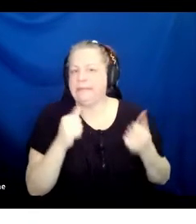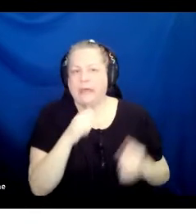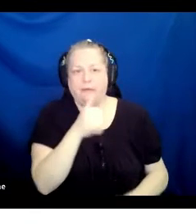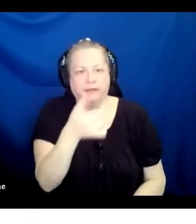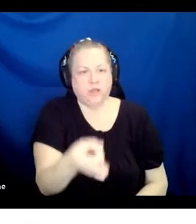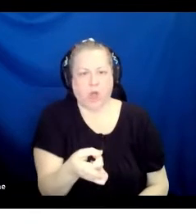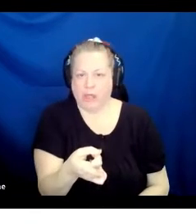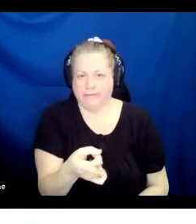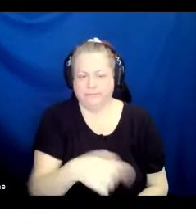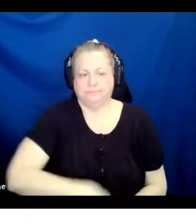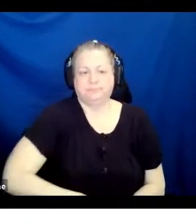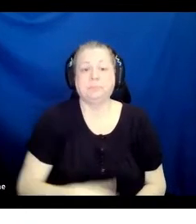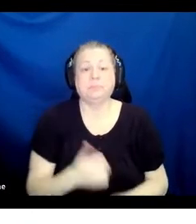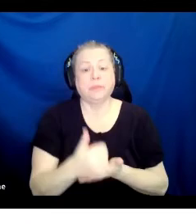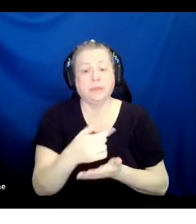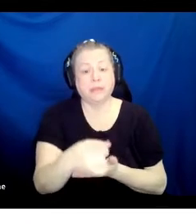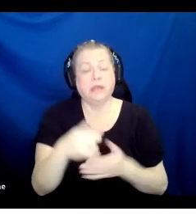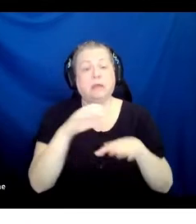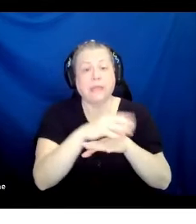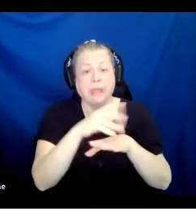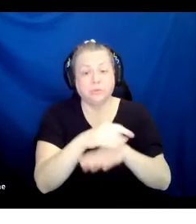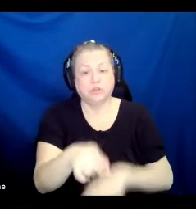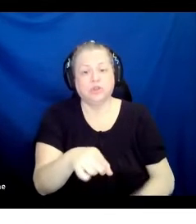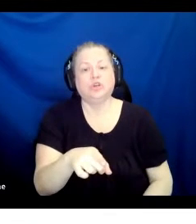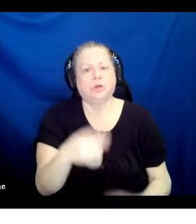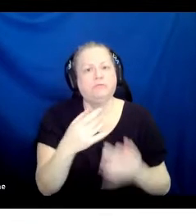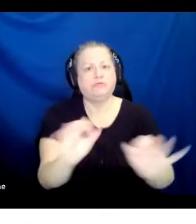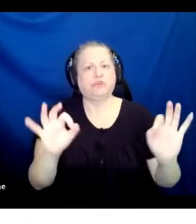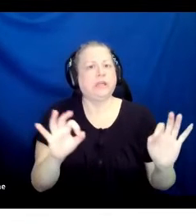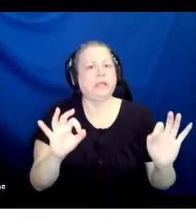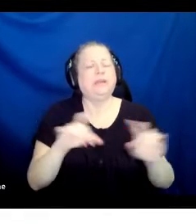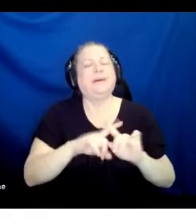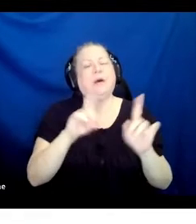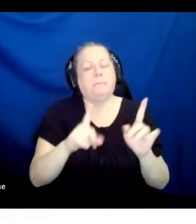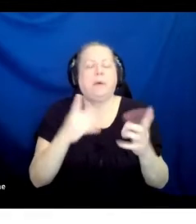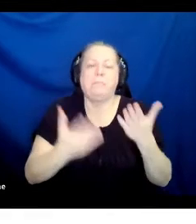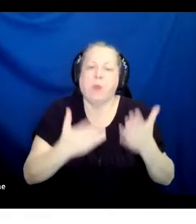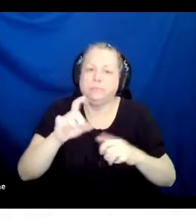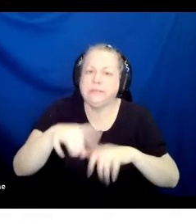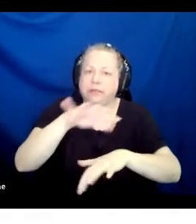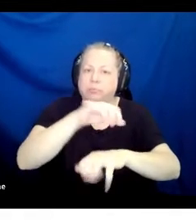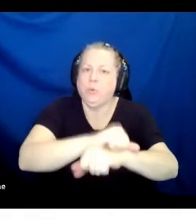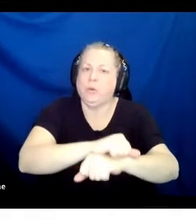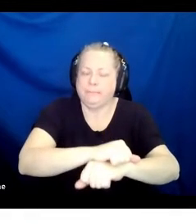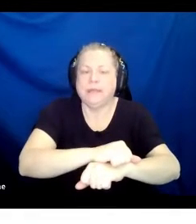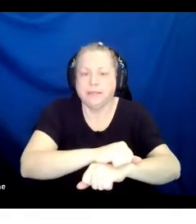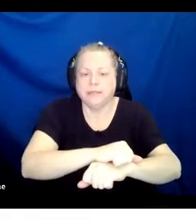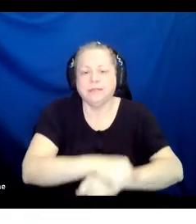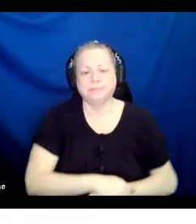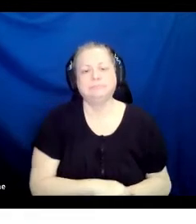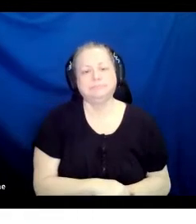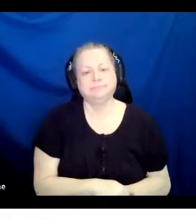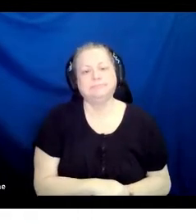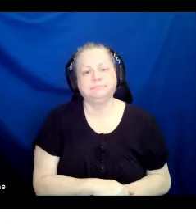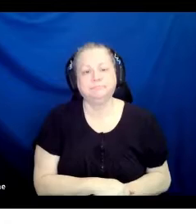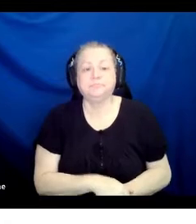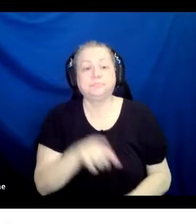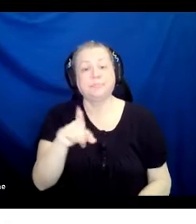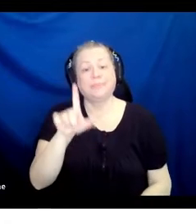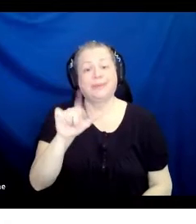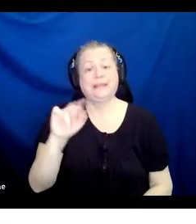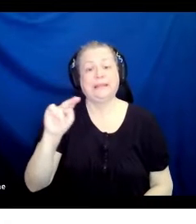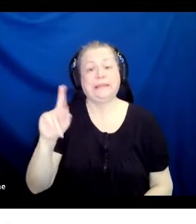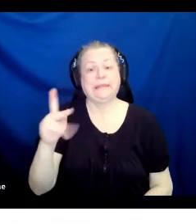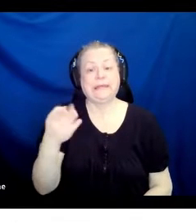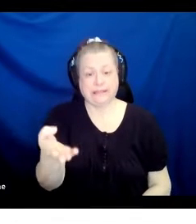Help from certified application counselors and navigators is free, but it may require an appointment. And again, at this link right